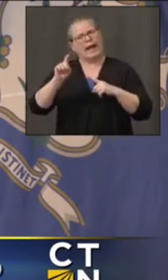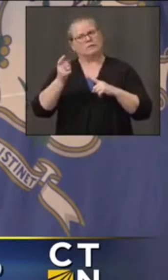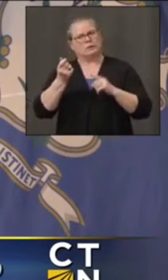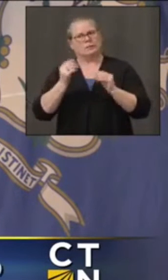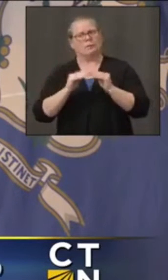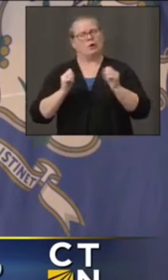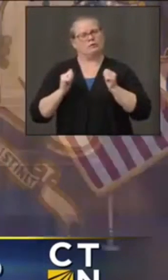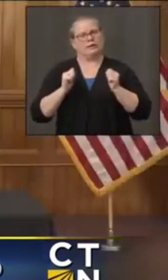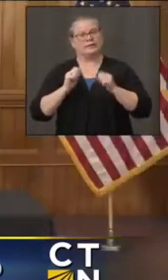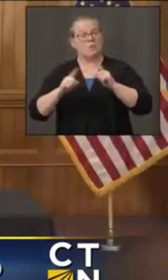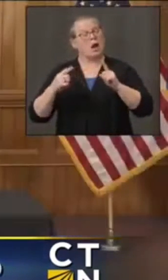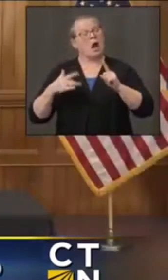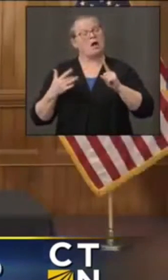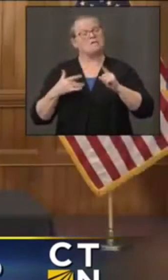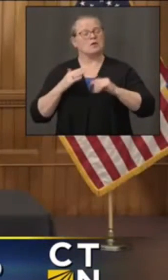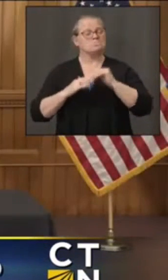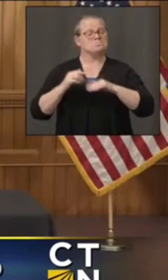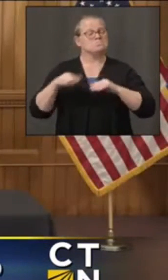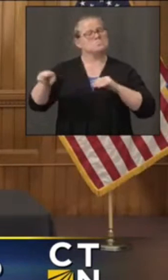Thank you.